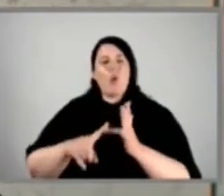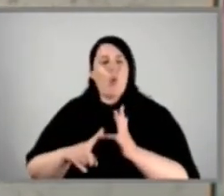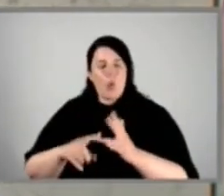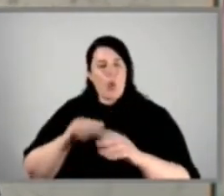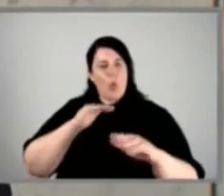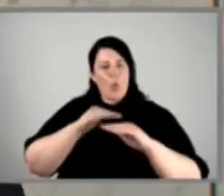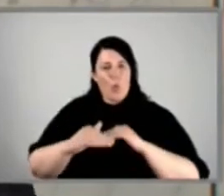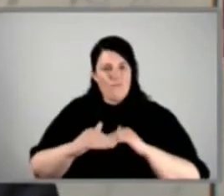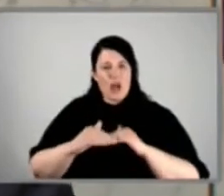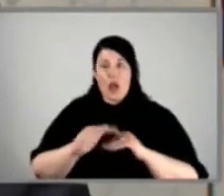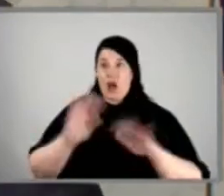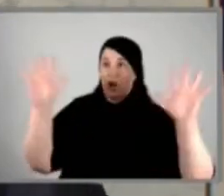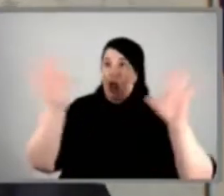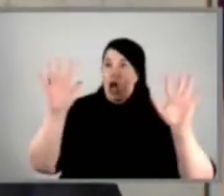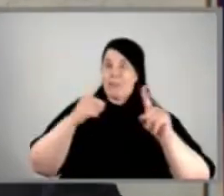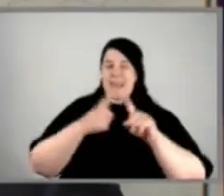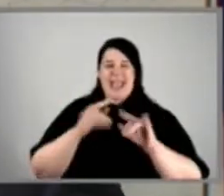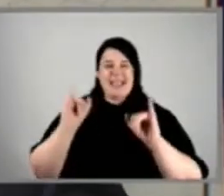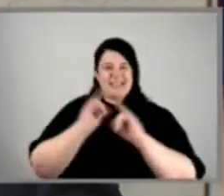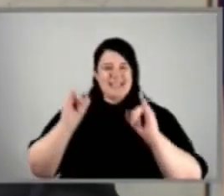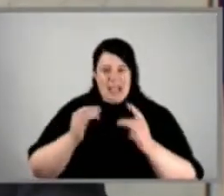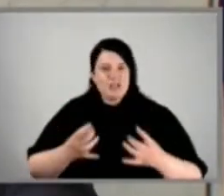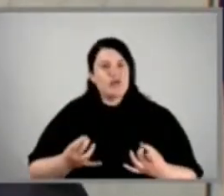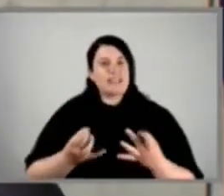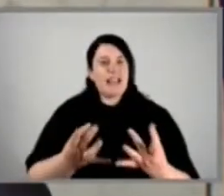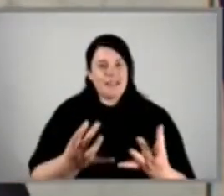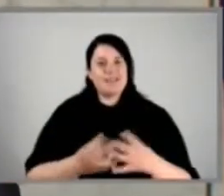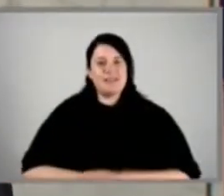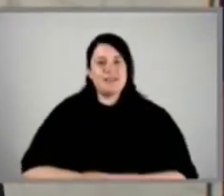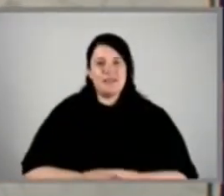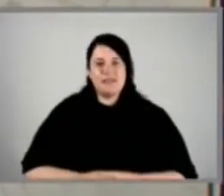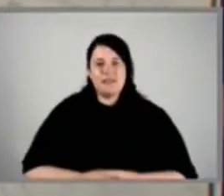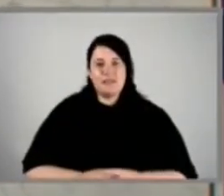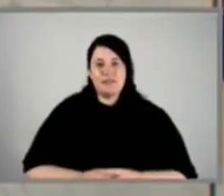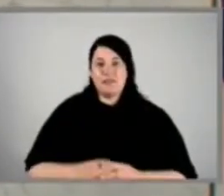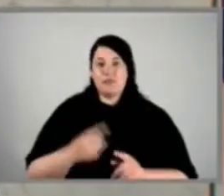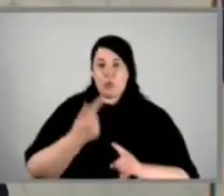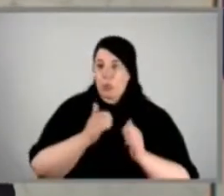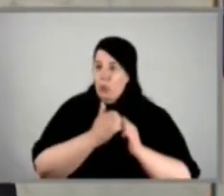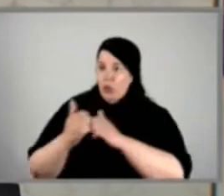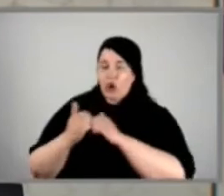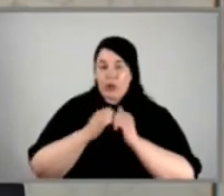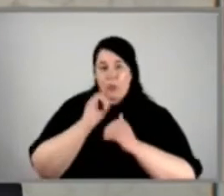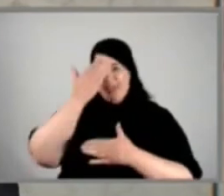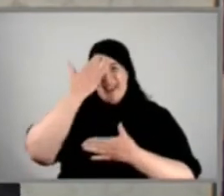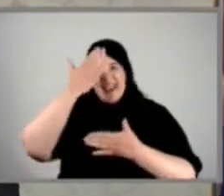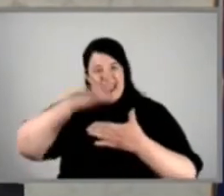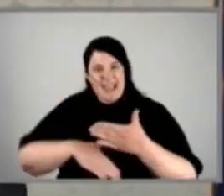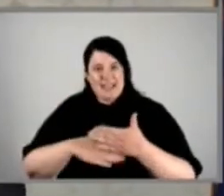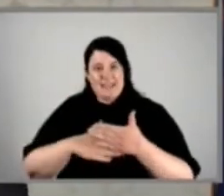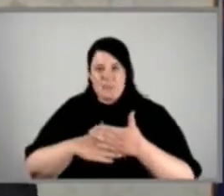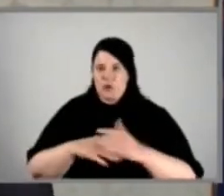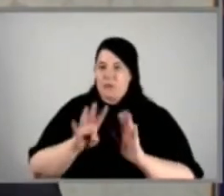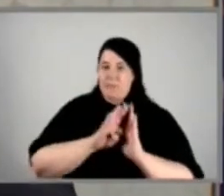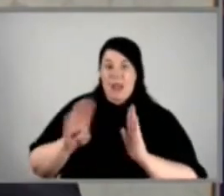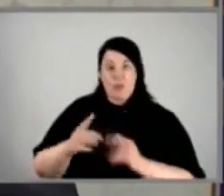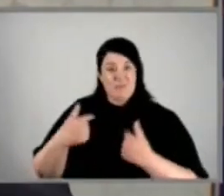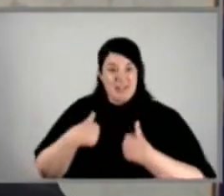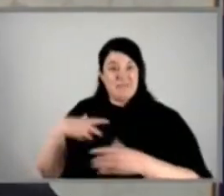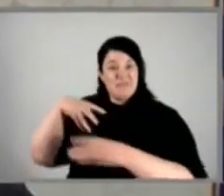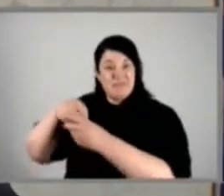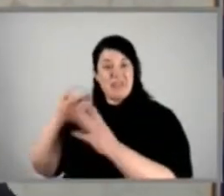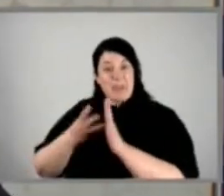climate and disaster resilience, working with an expert advisory panel chaired by myself. And we did that